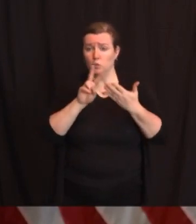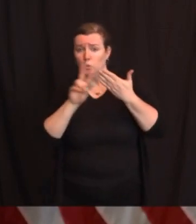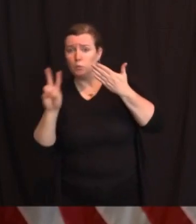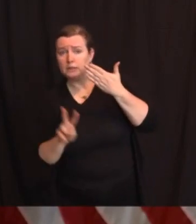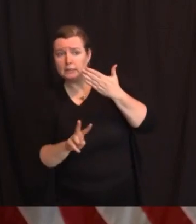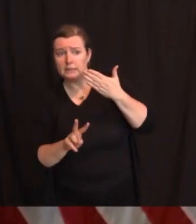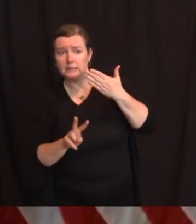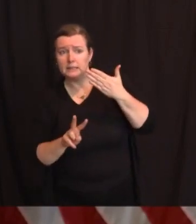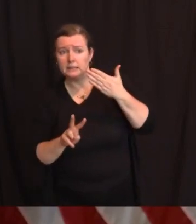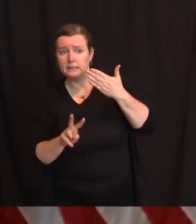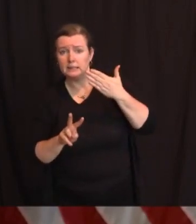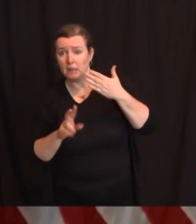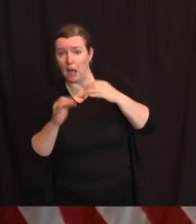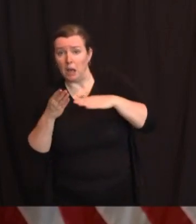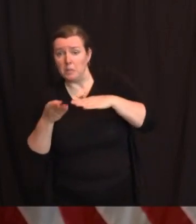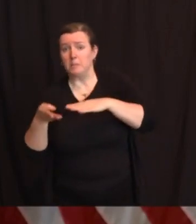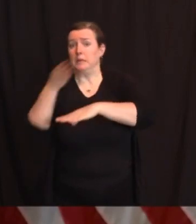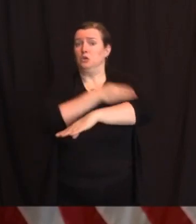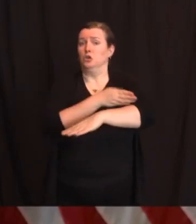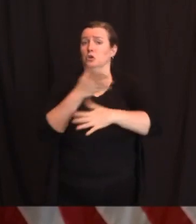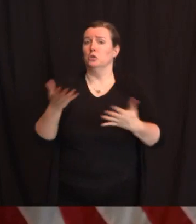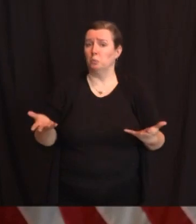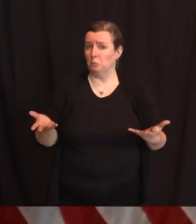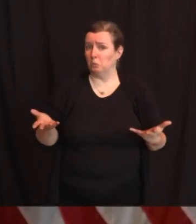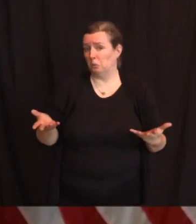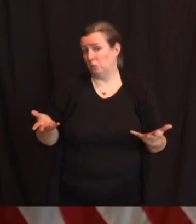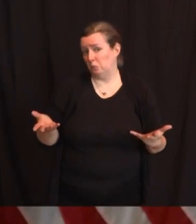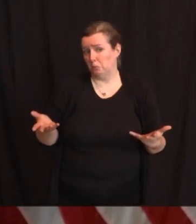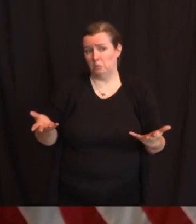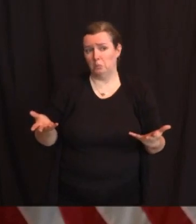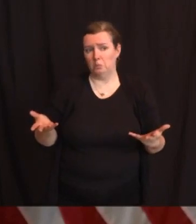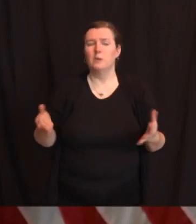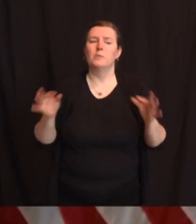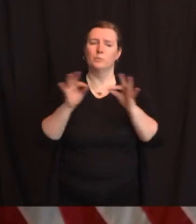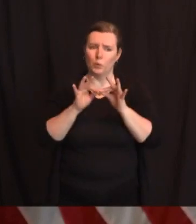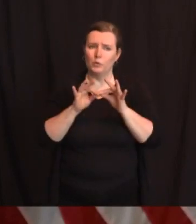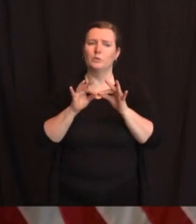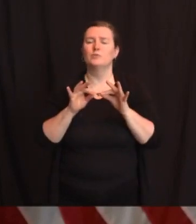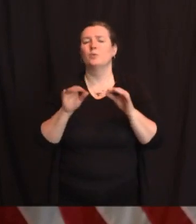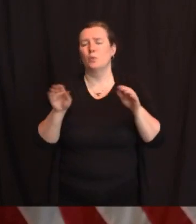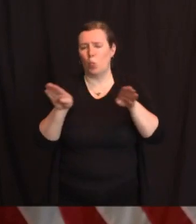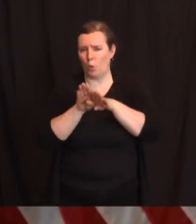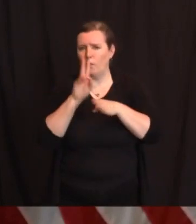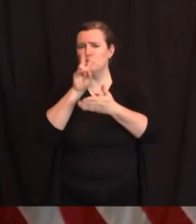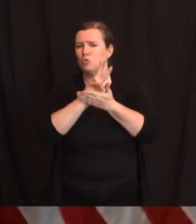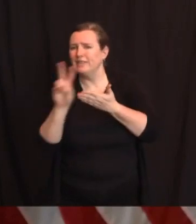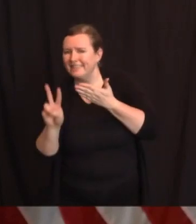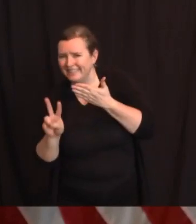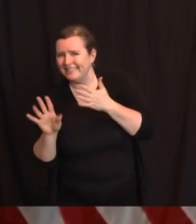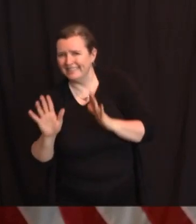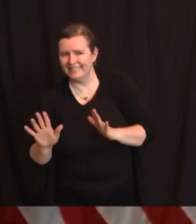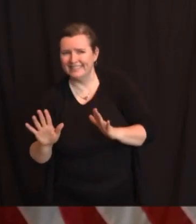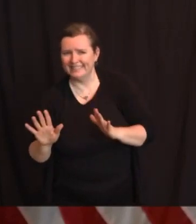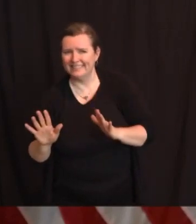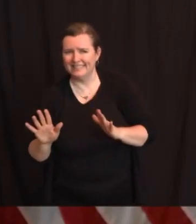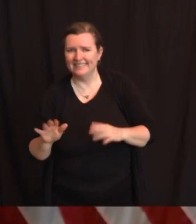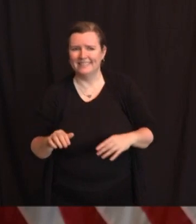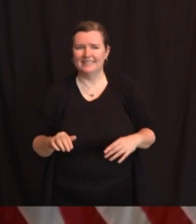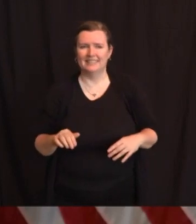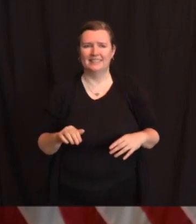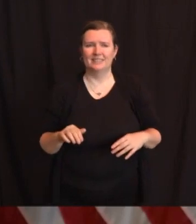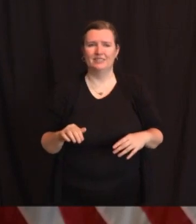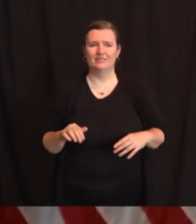had not done that, it is a dramatic difference. So all I'm saying is, again, we're not myopic on only the health